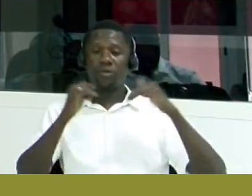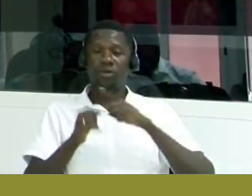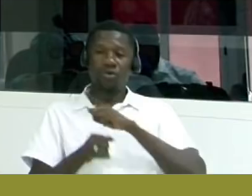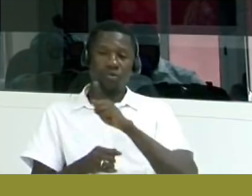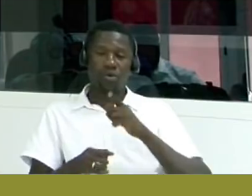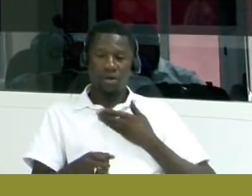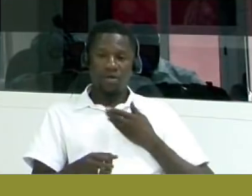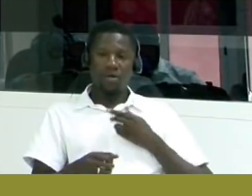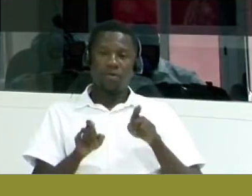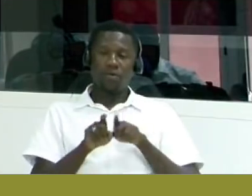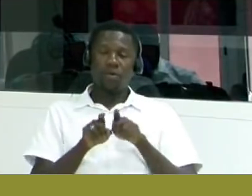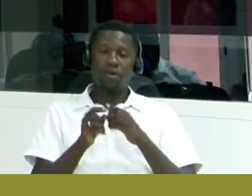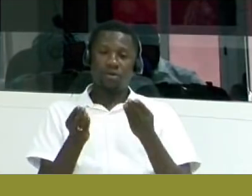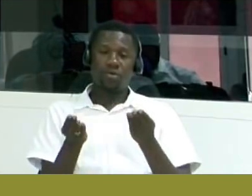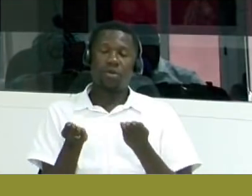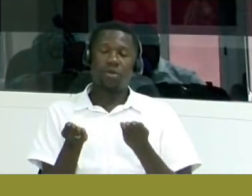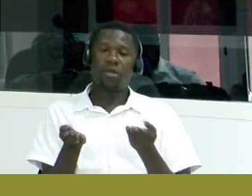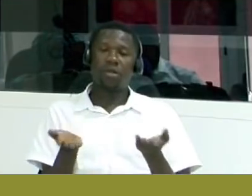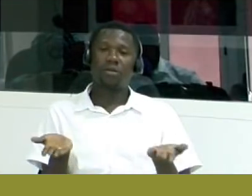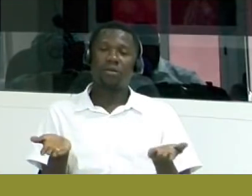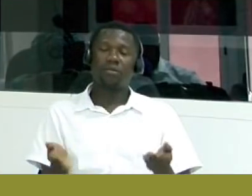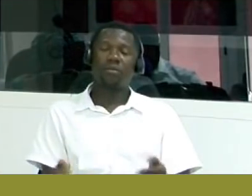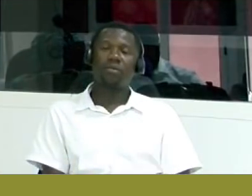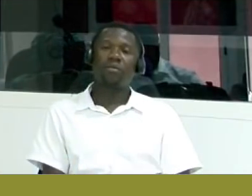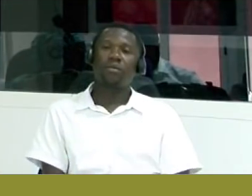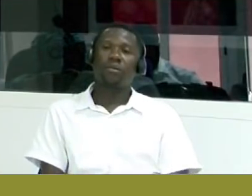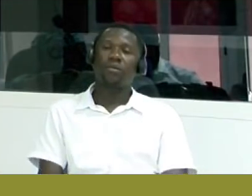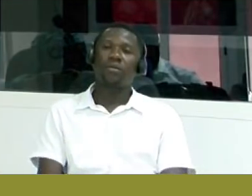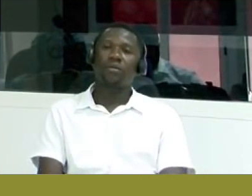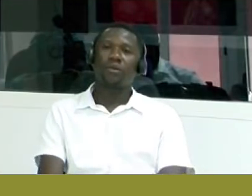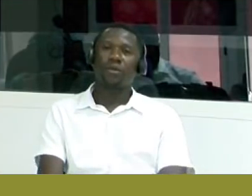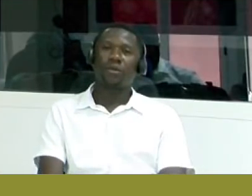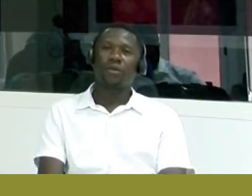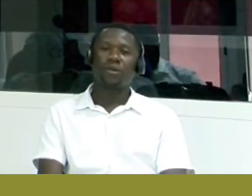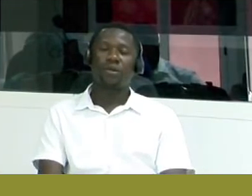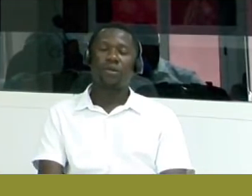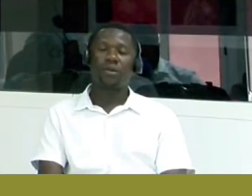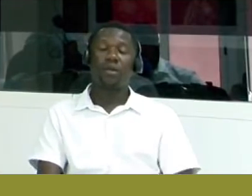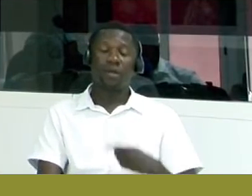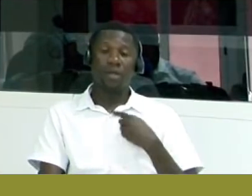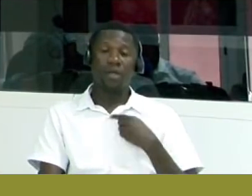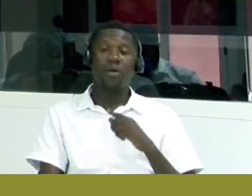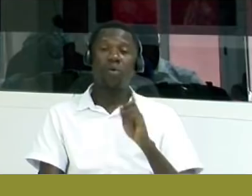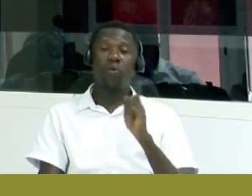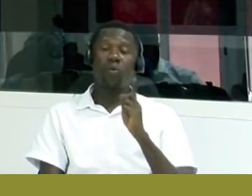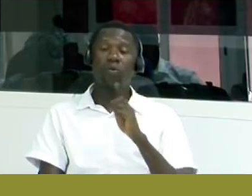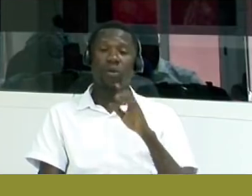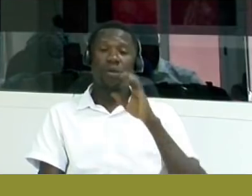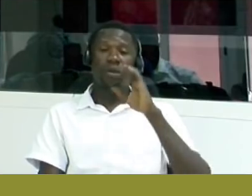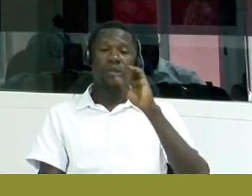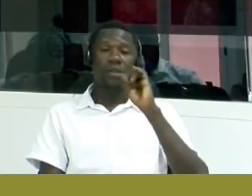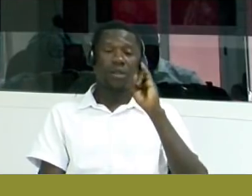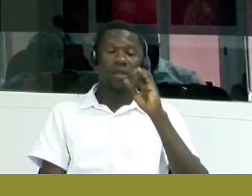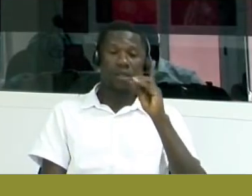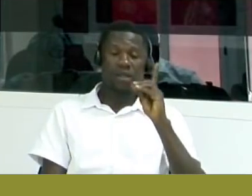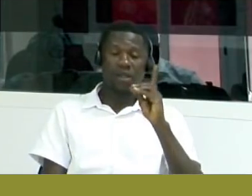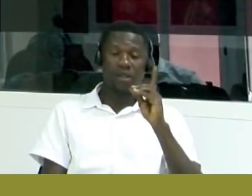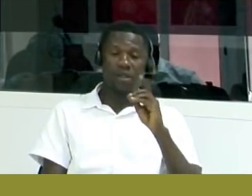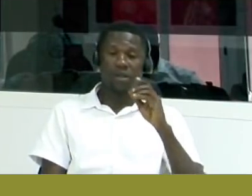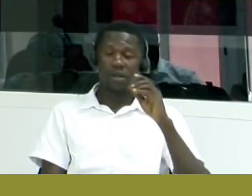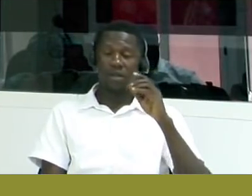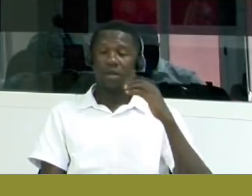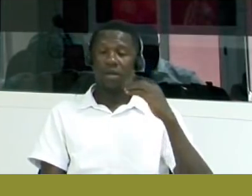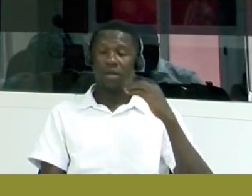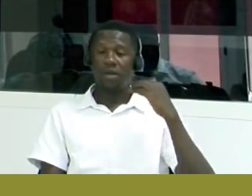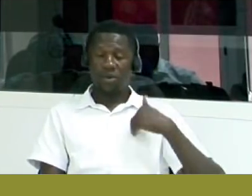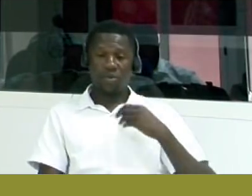information that reached us at the time through the CID officers was that this was not just a student's matter, but